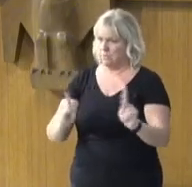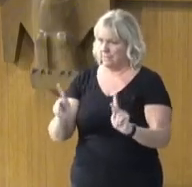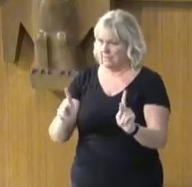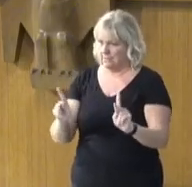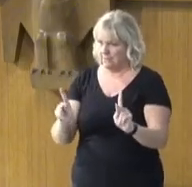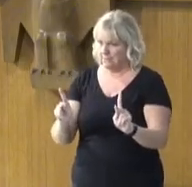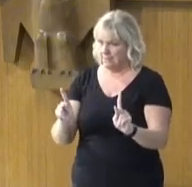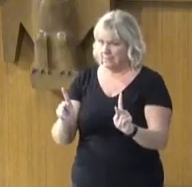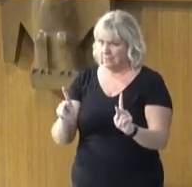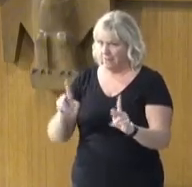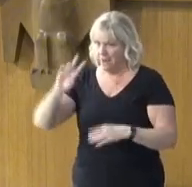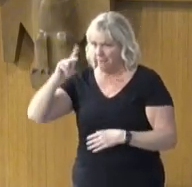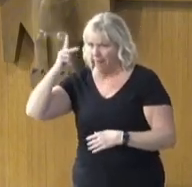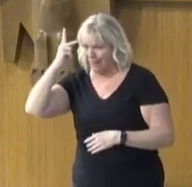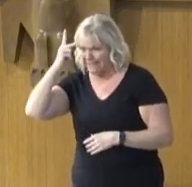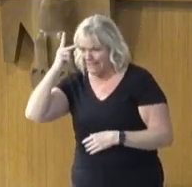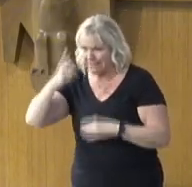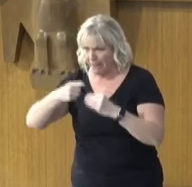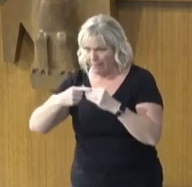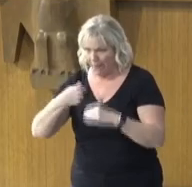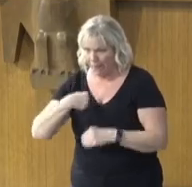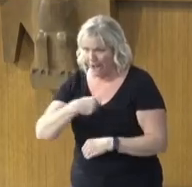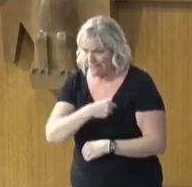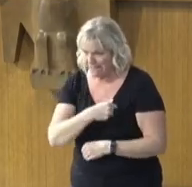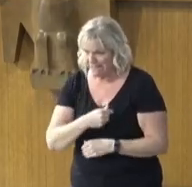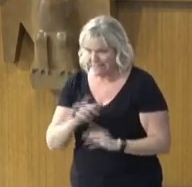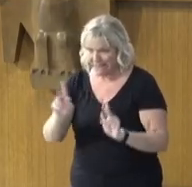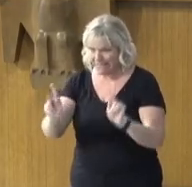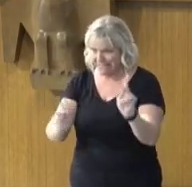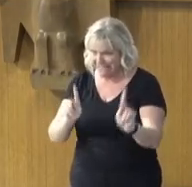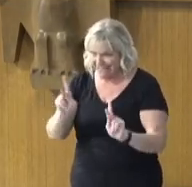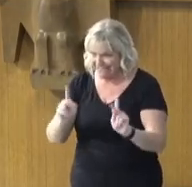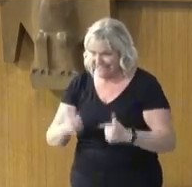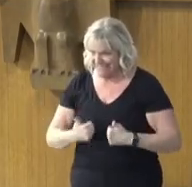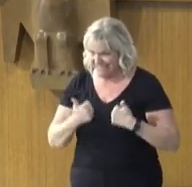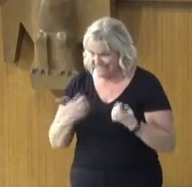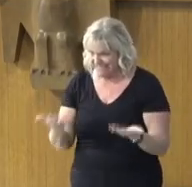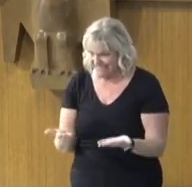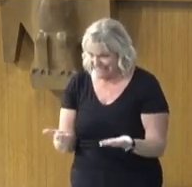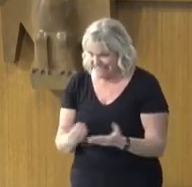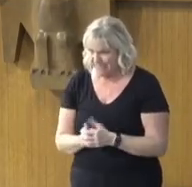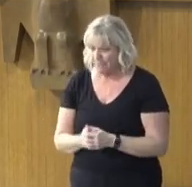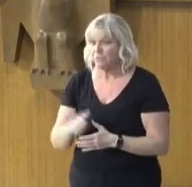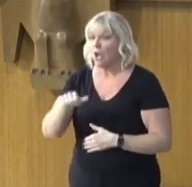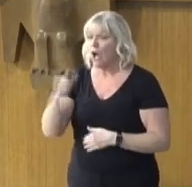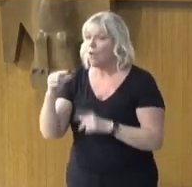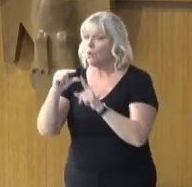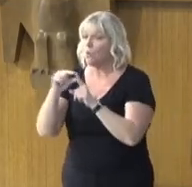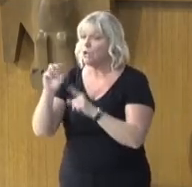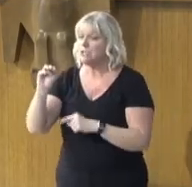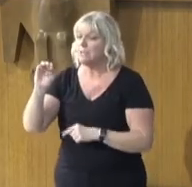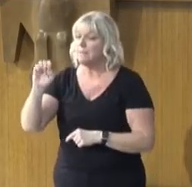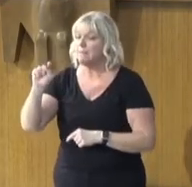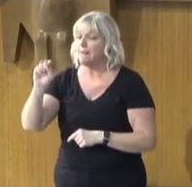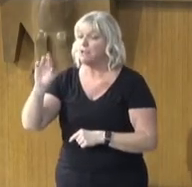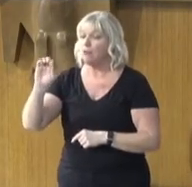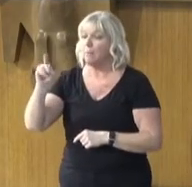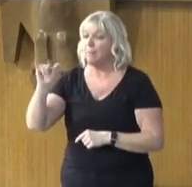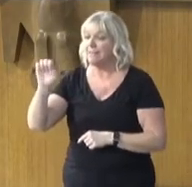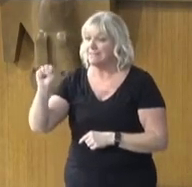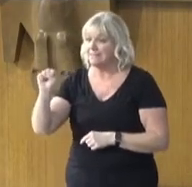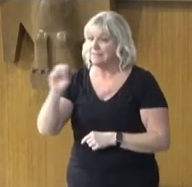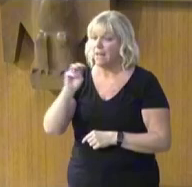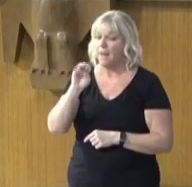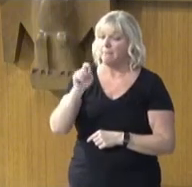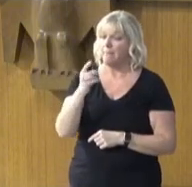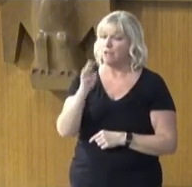Politics is about us, the citizens. Related words include metropolis, metro coming from